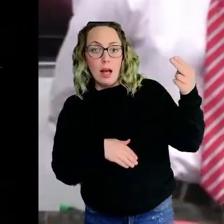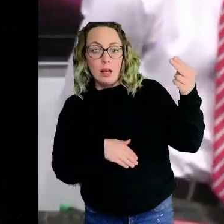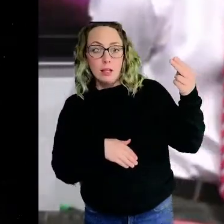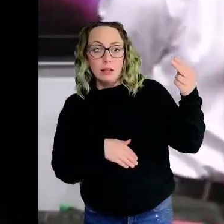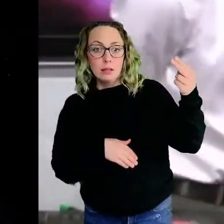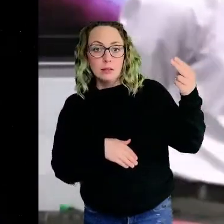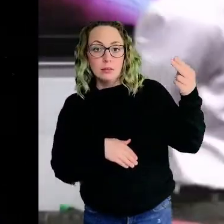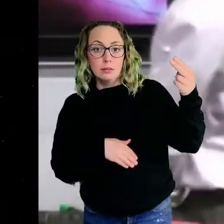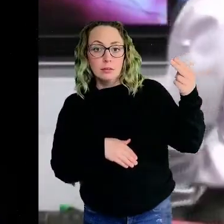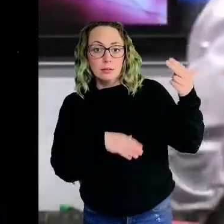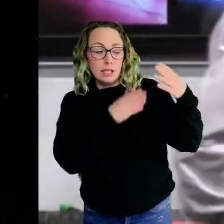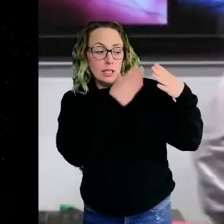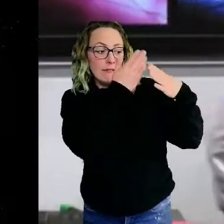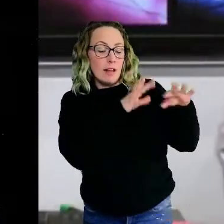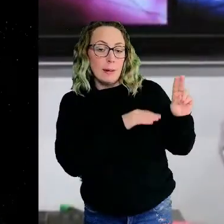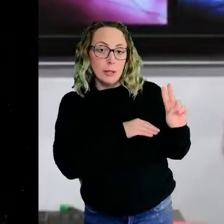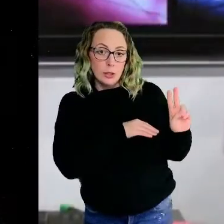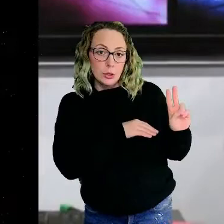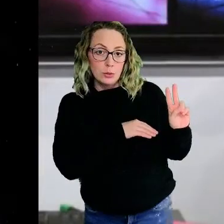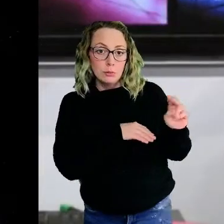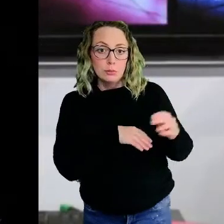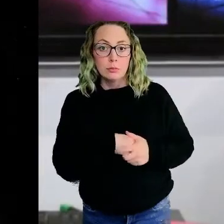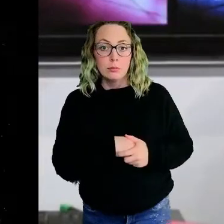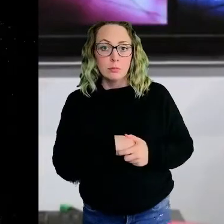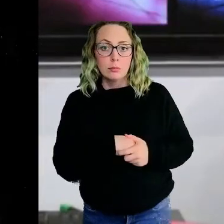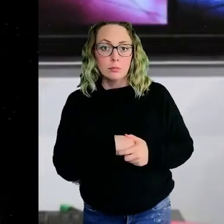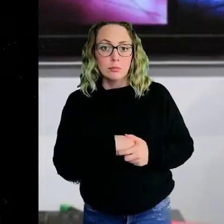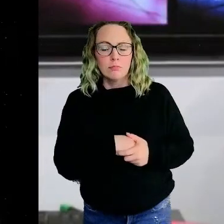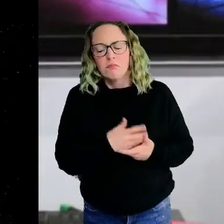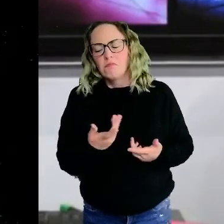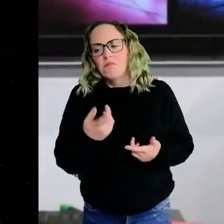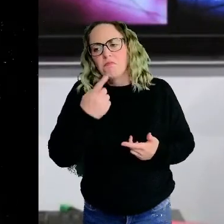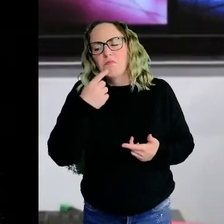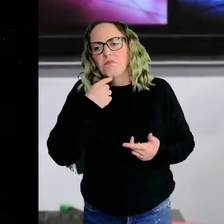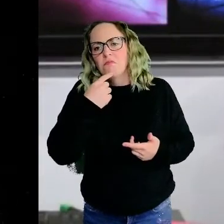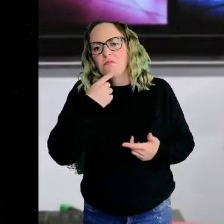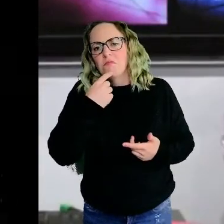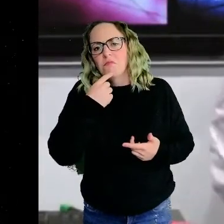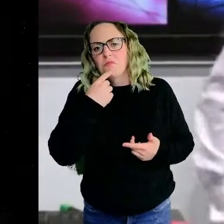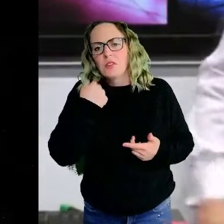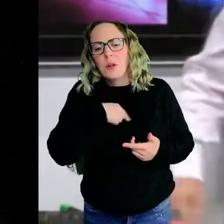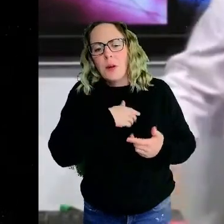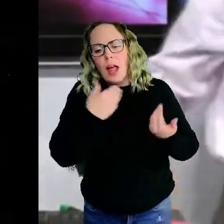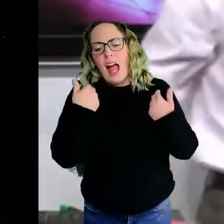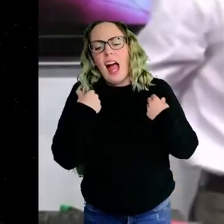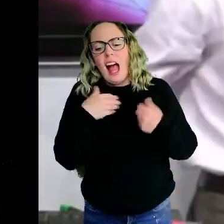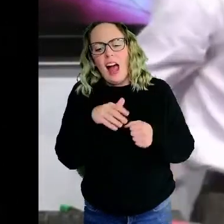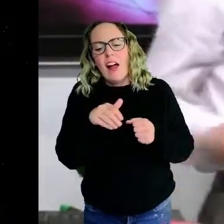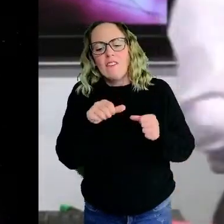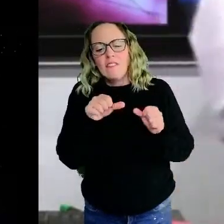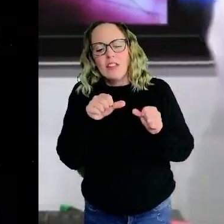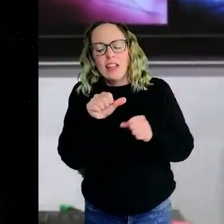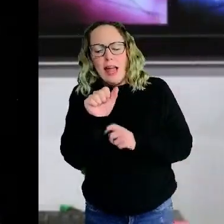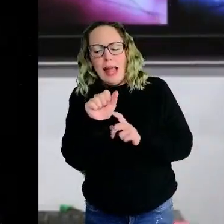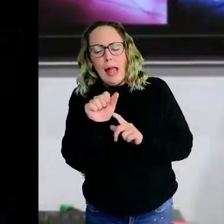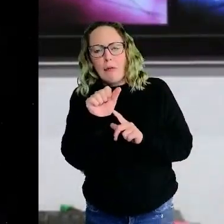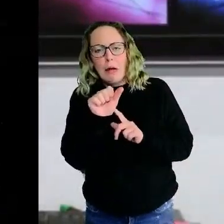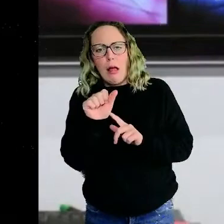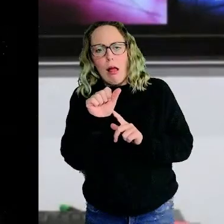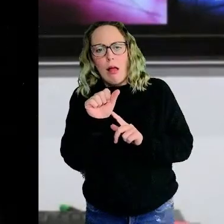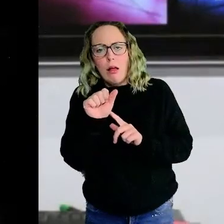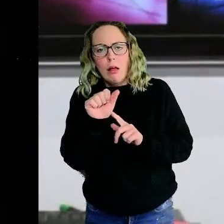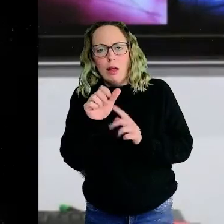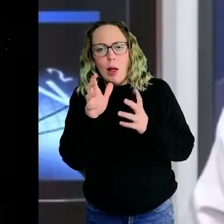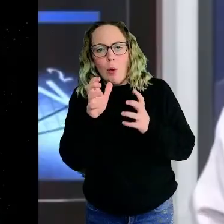Well, let's say this time we were given the area and we wanted to solve for the height. So I'm going to circle